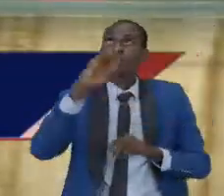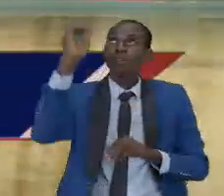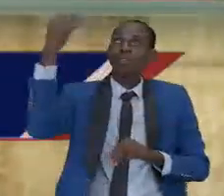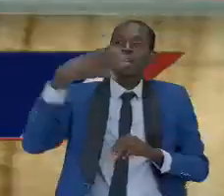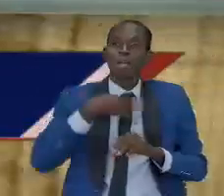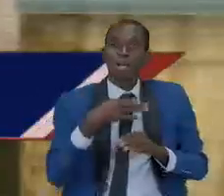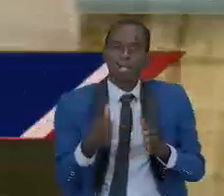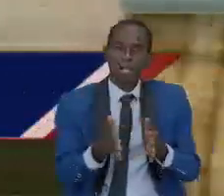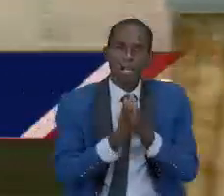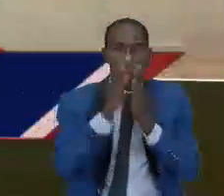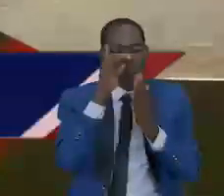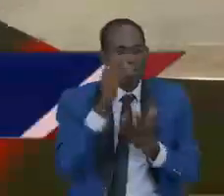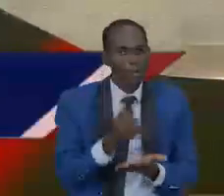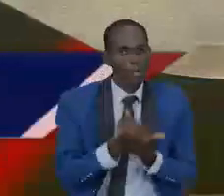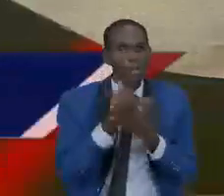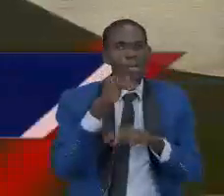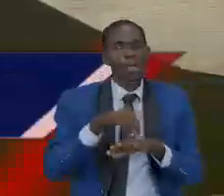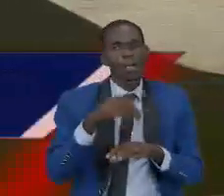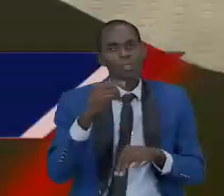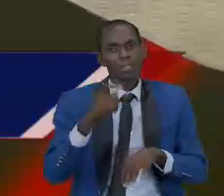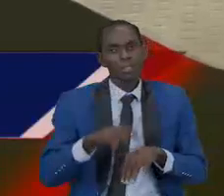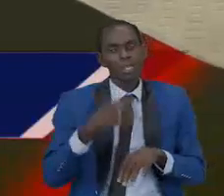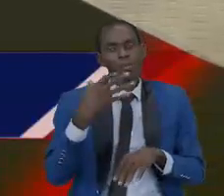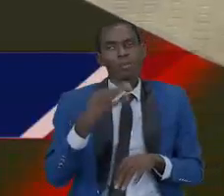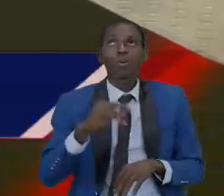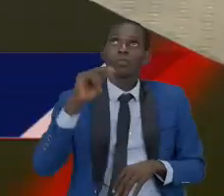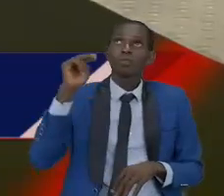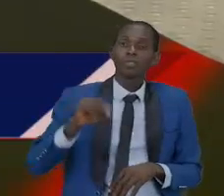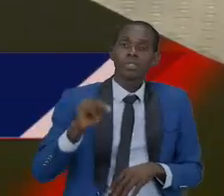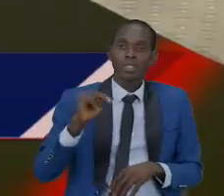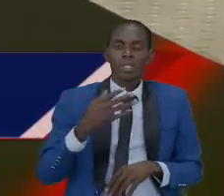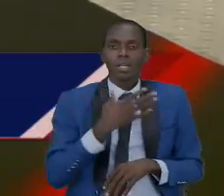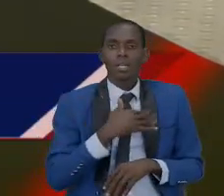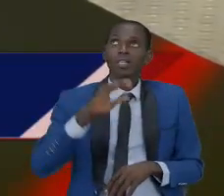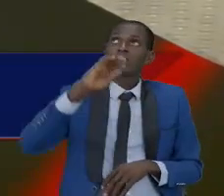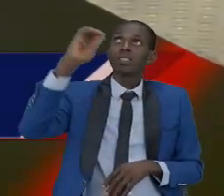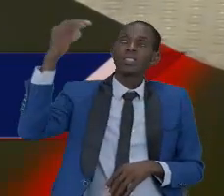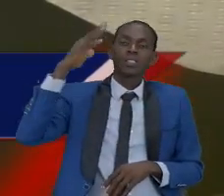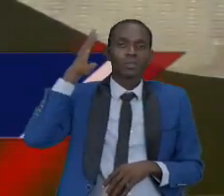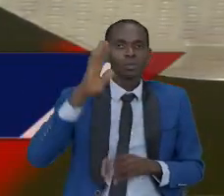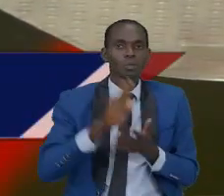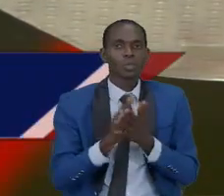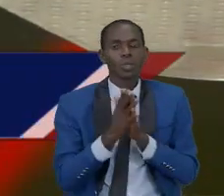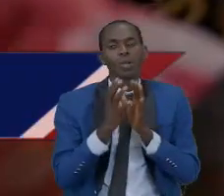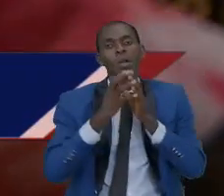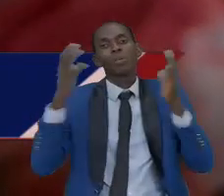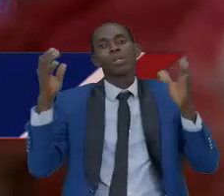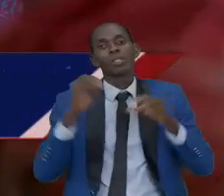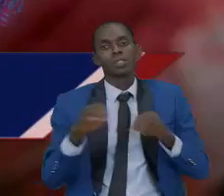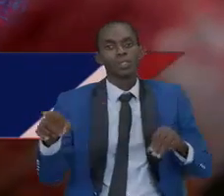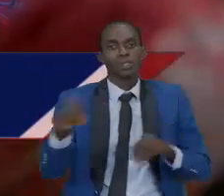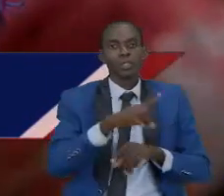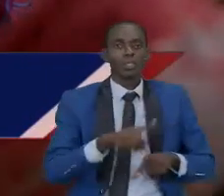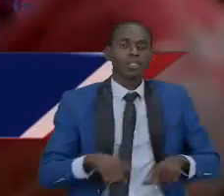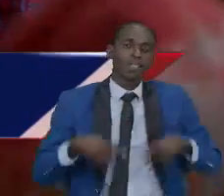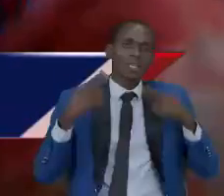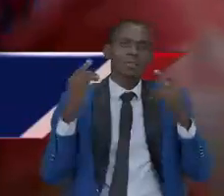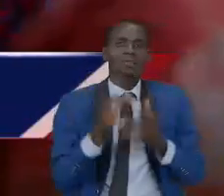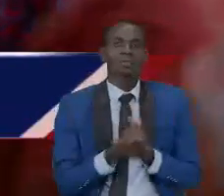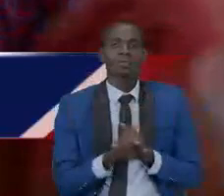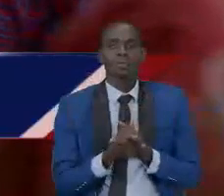help at a time of need and Grace will become abundant in your life